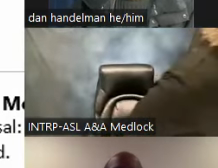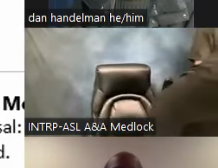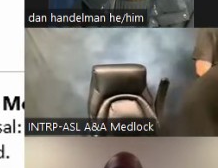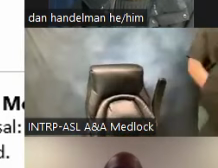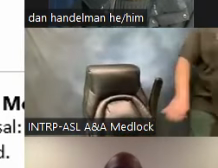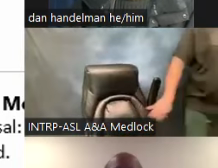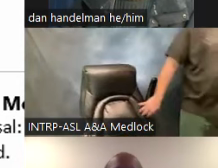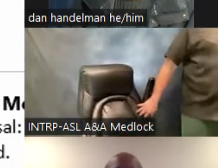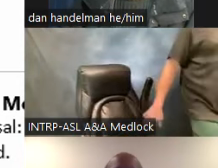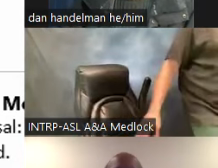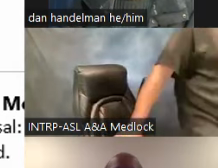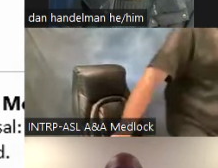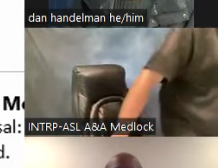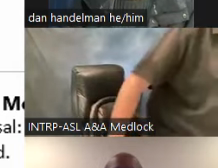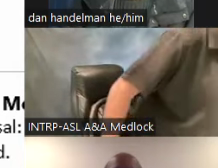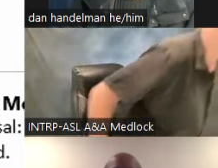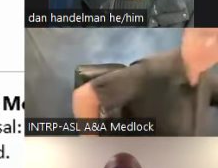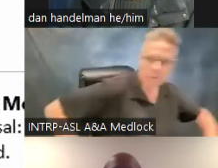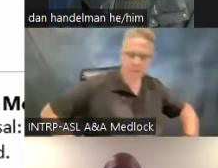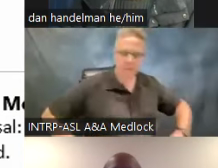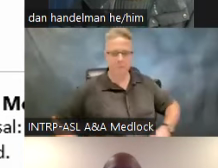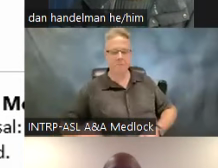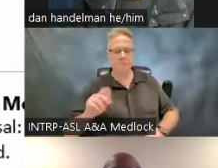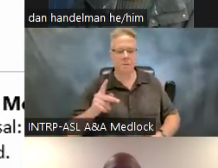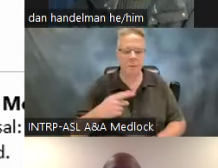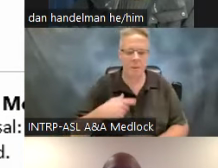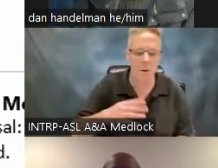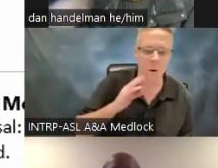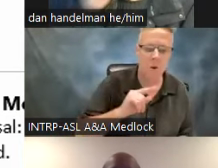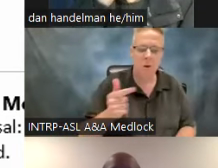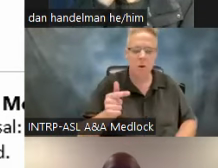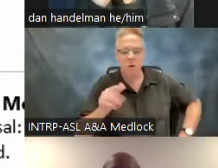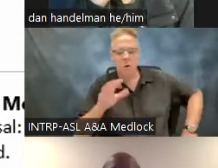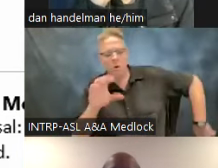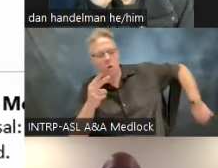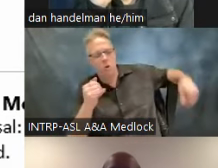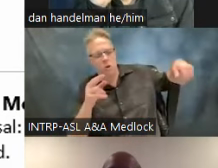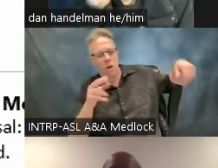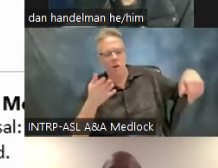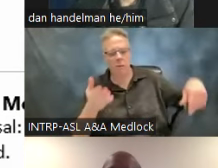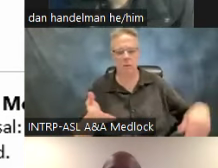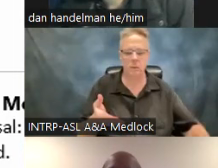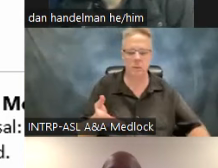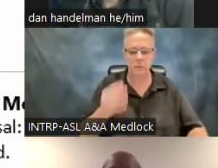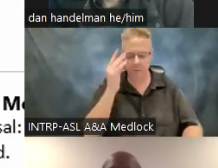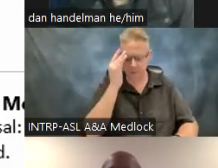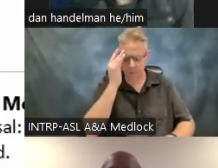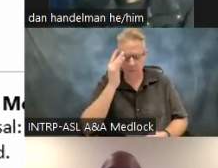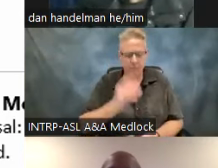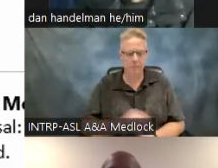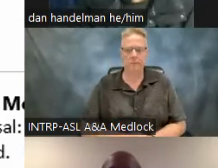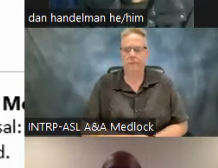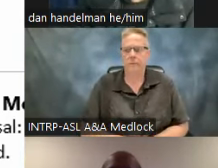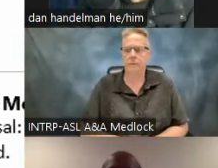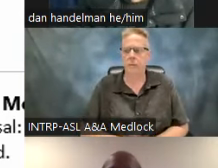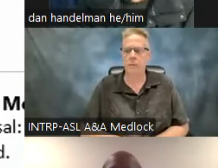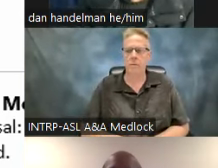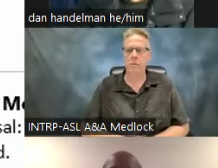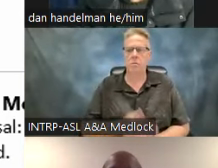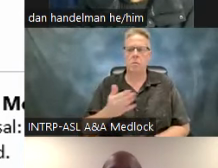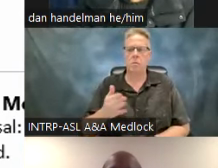question twice. But before that, I will pass it to co-chair Ati. Hi, so for the first